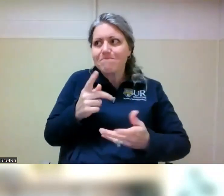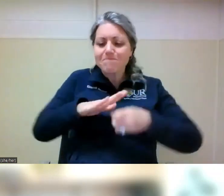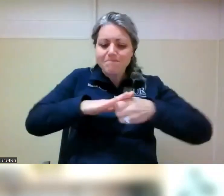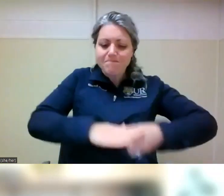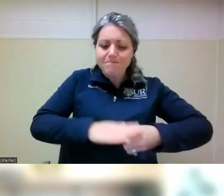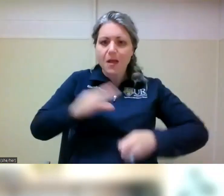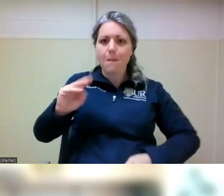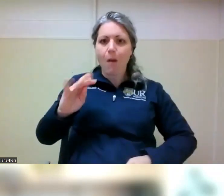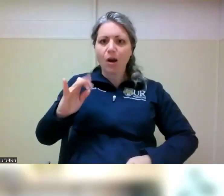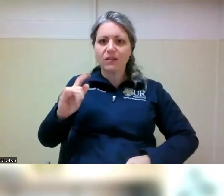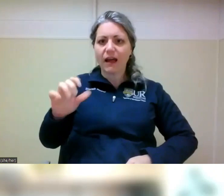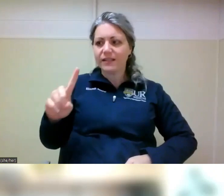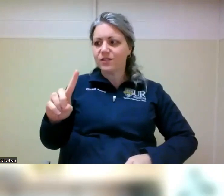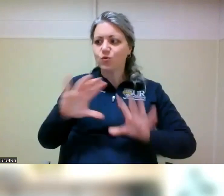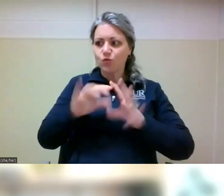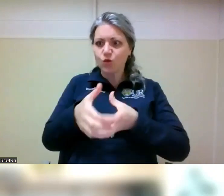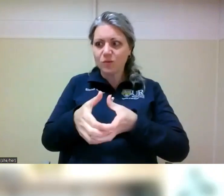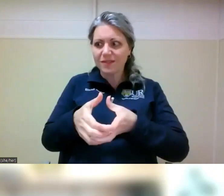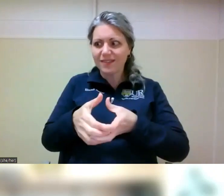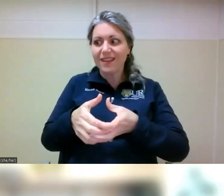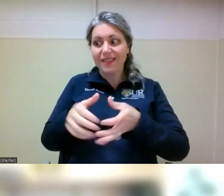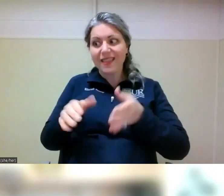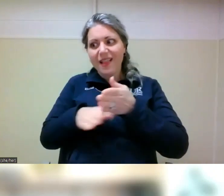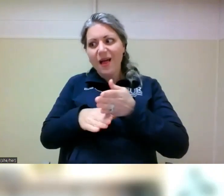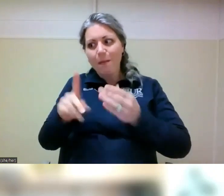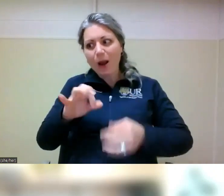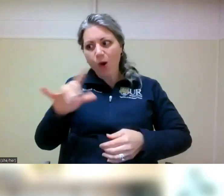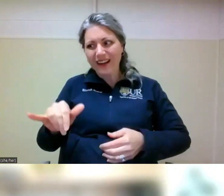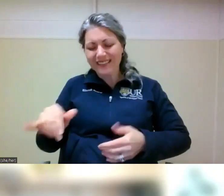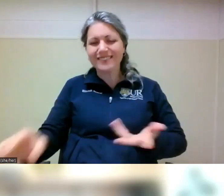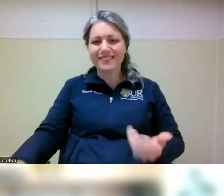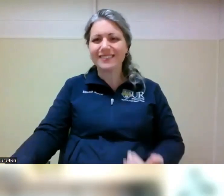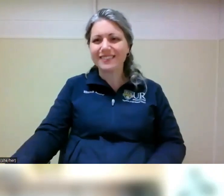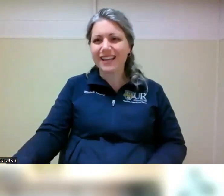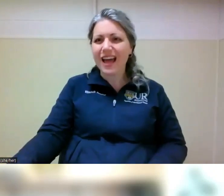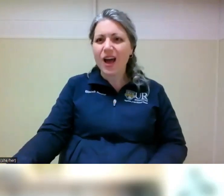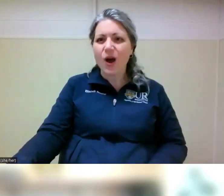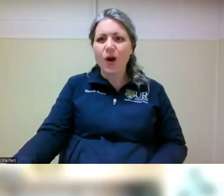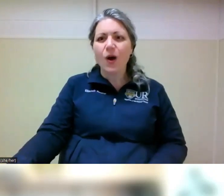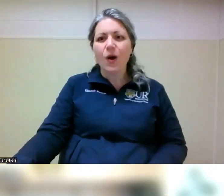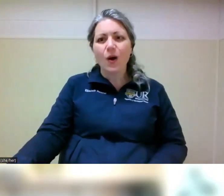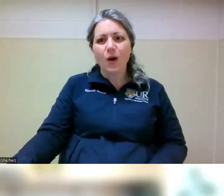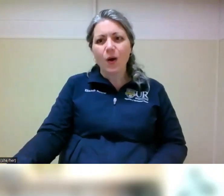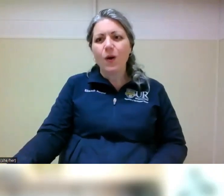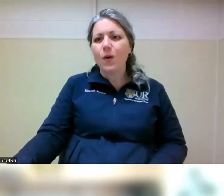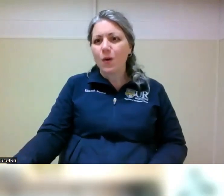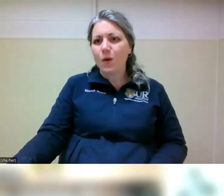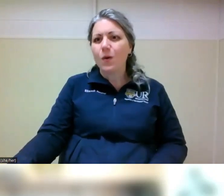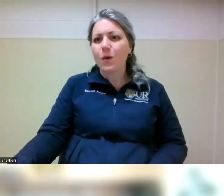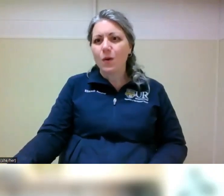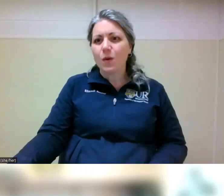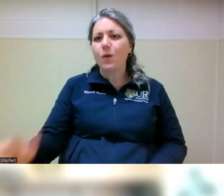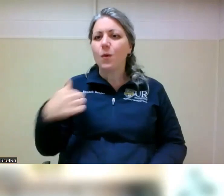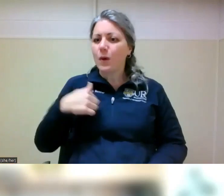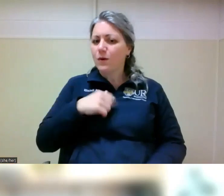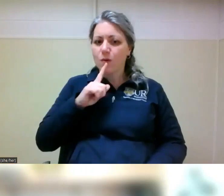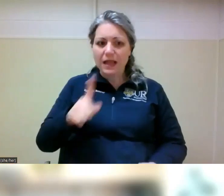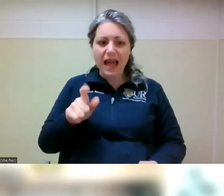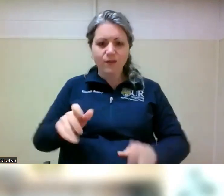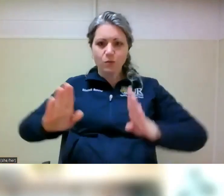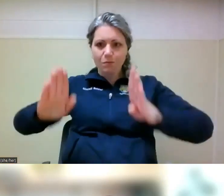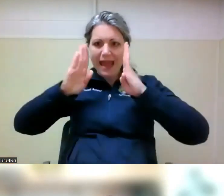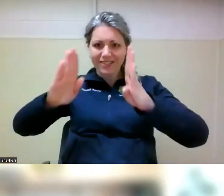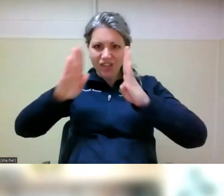racial minorities. So it's a group that we really have to put a lot of attention on, and probably requires kind of